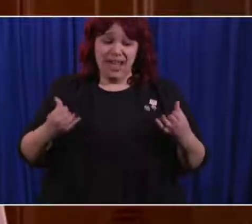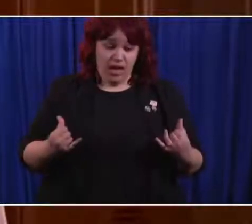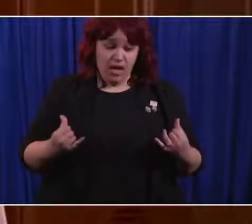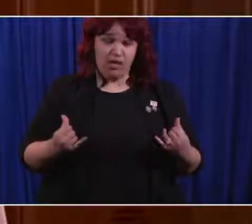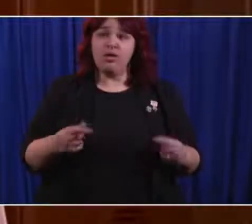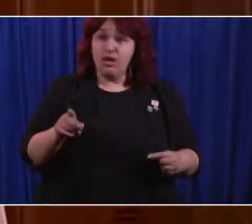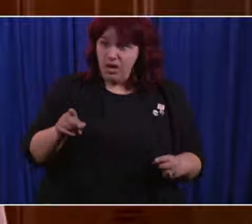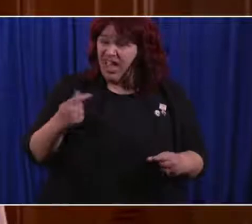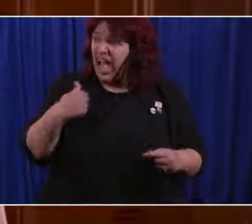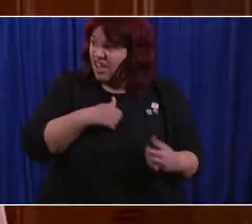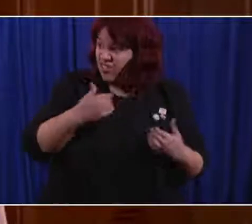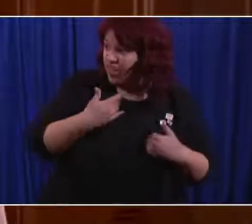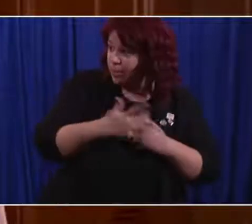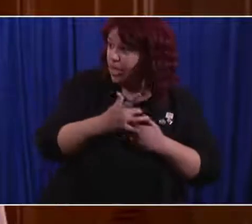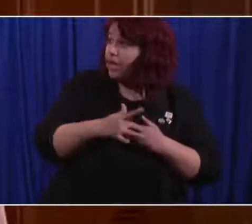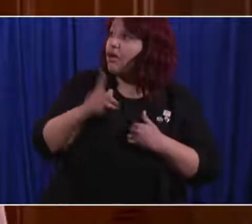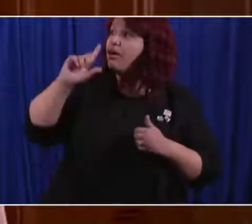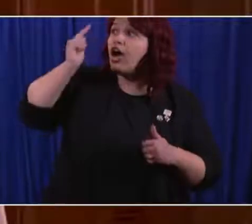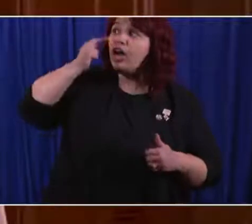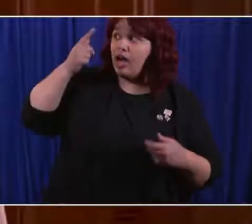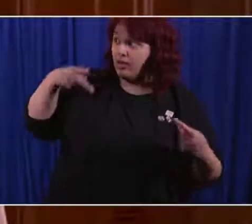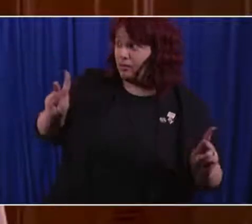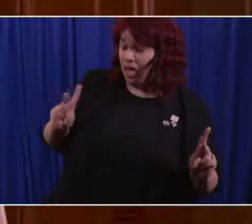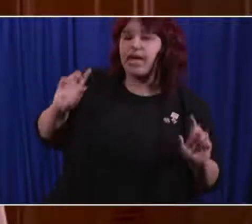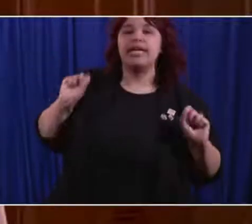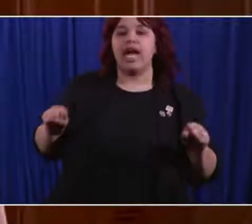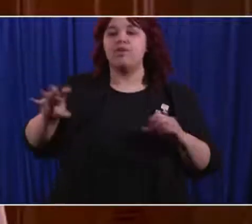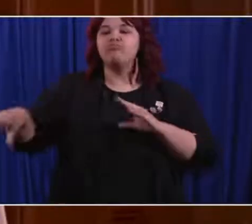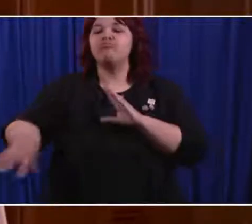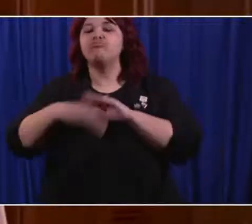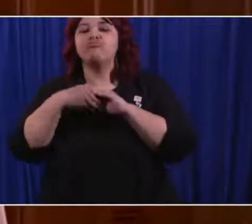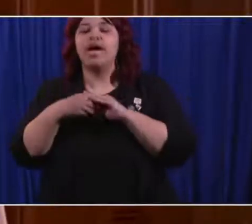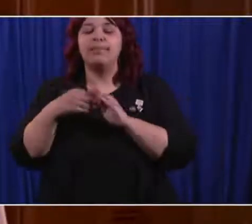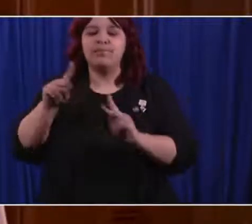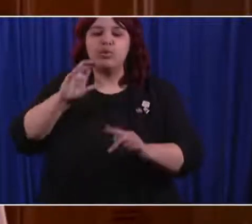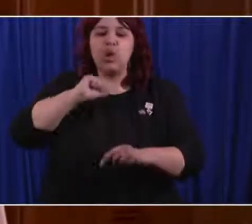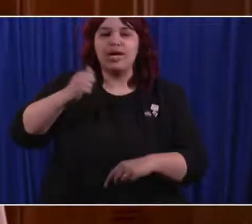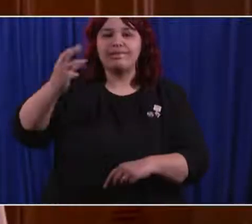are 16 and above. So it's